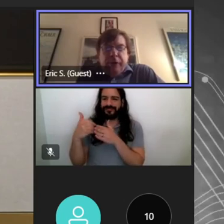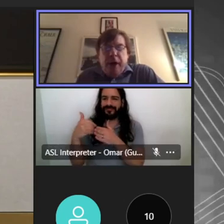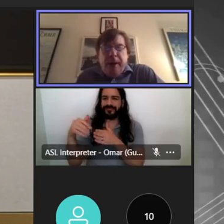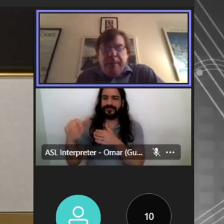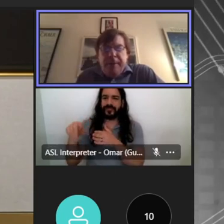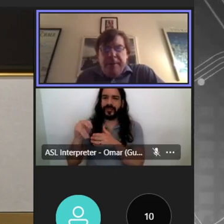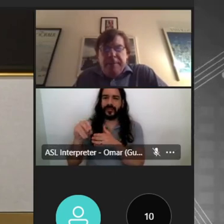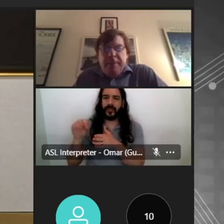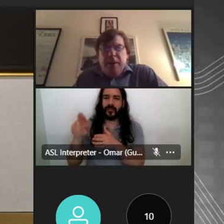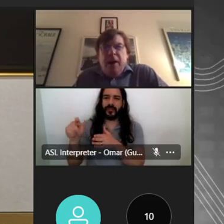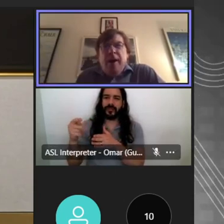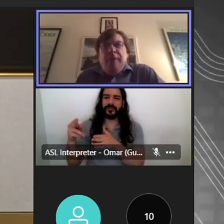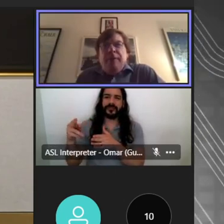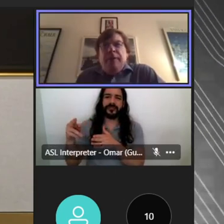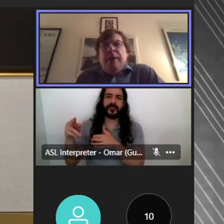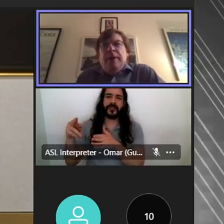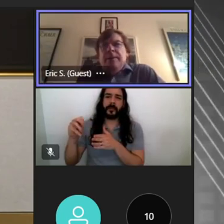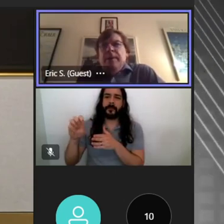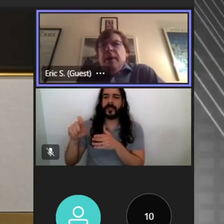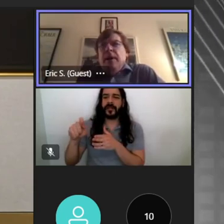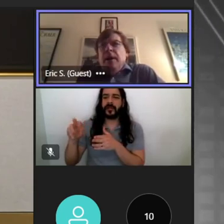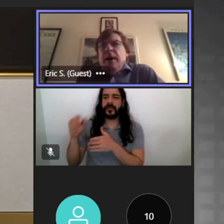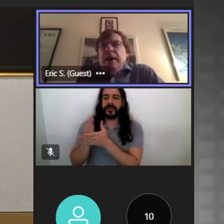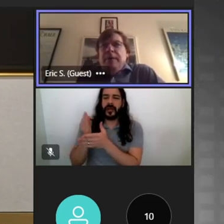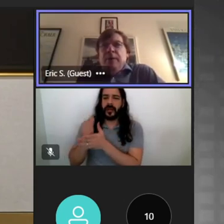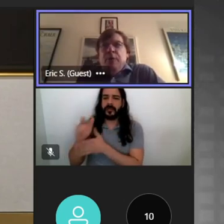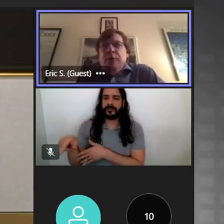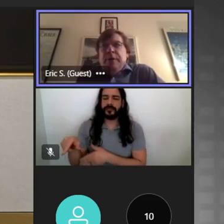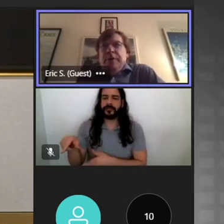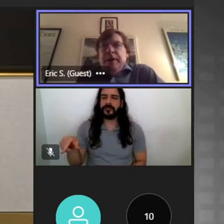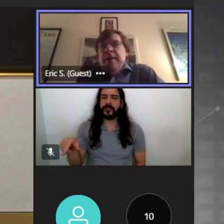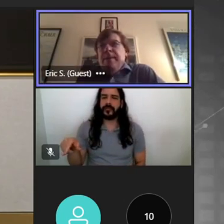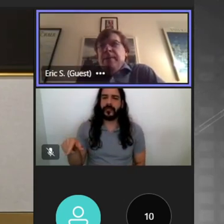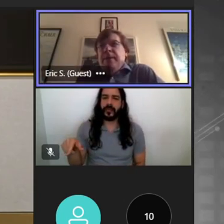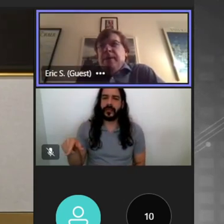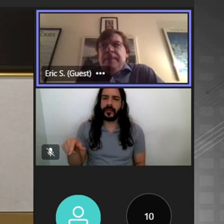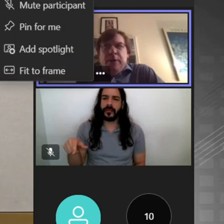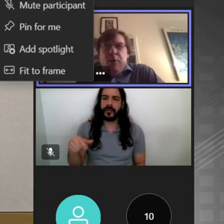North Bethesda Metro stop, North Bethesda White Flint stop.